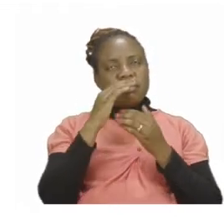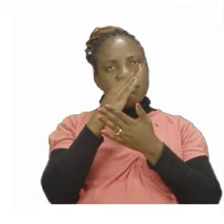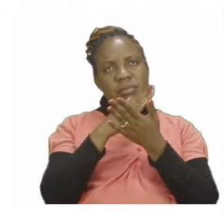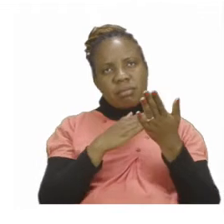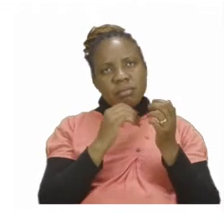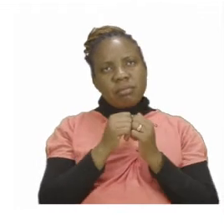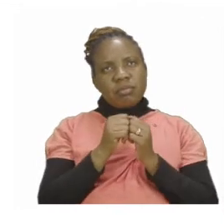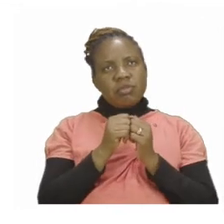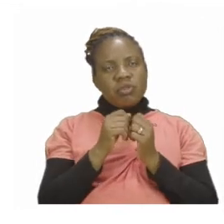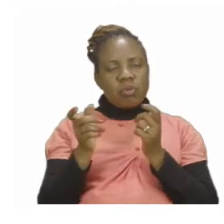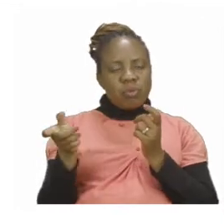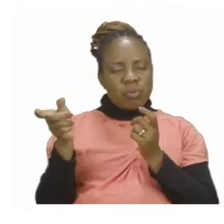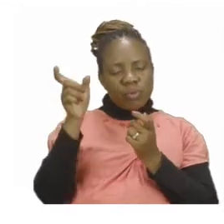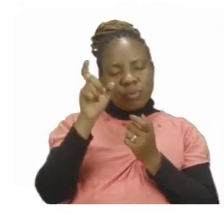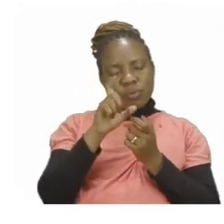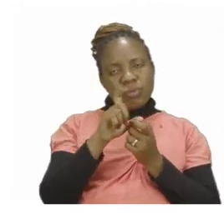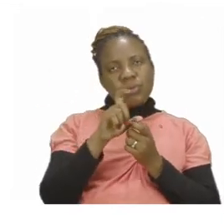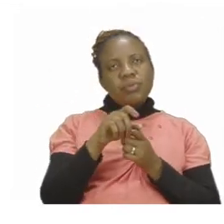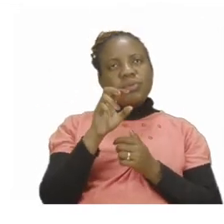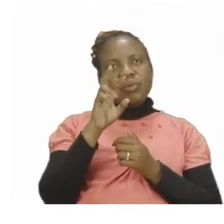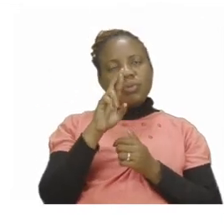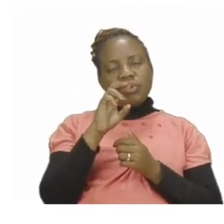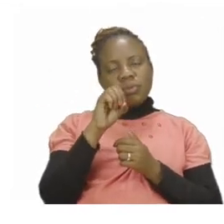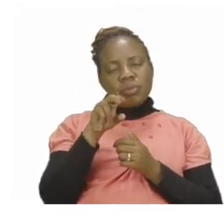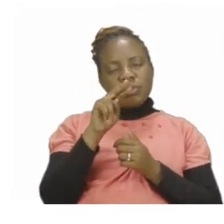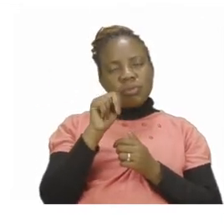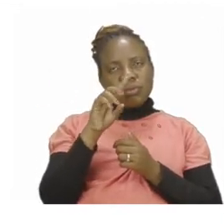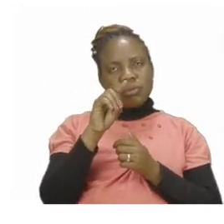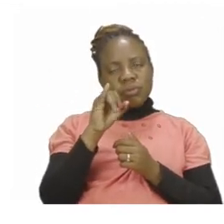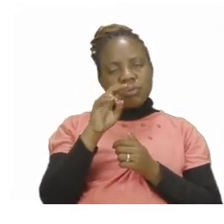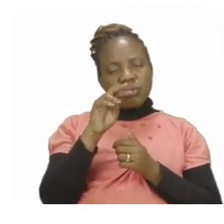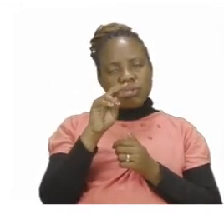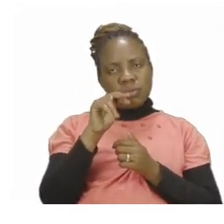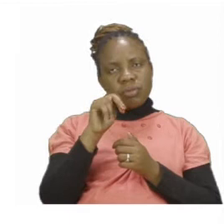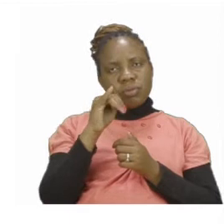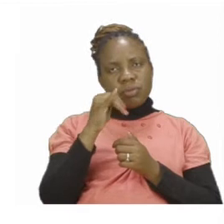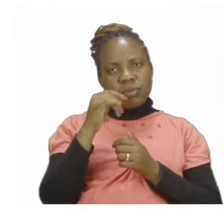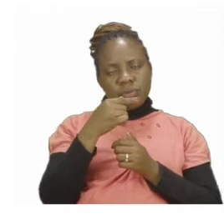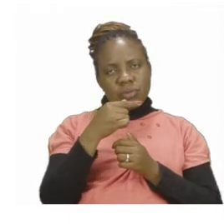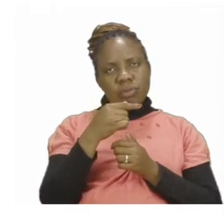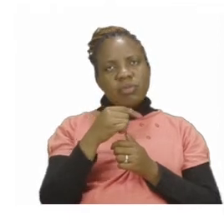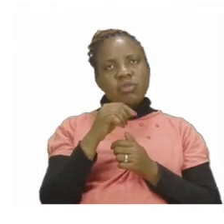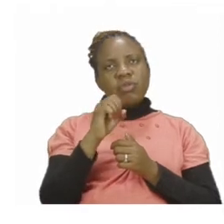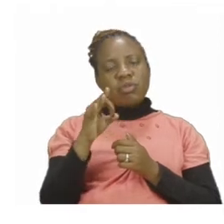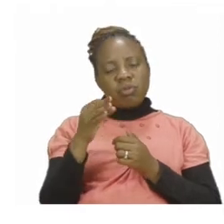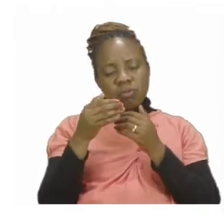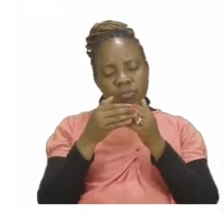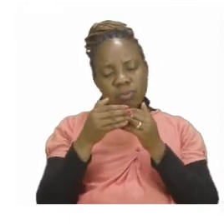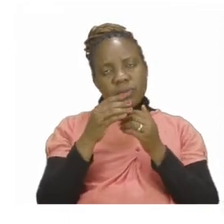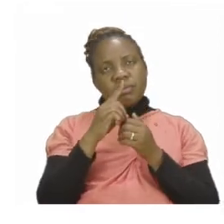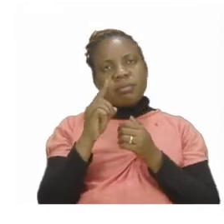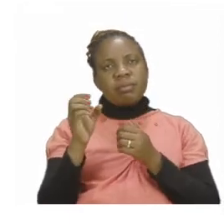round off. It says rounding off to the nearest 10. Now once again, boys